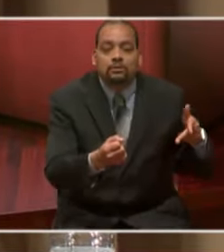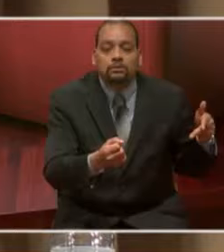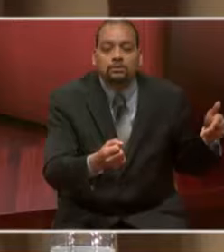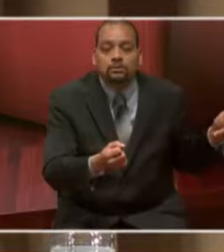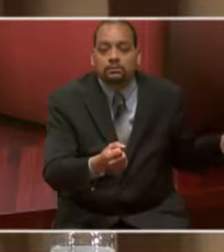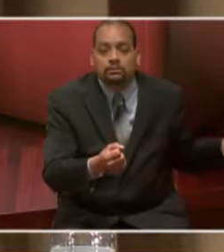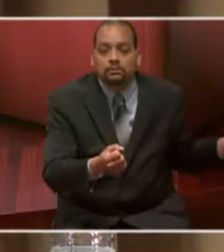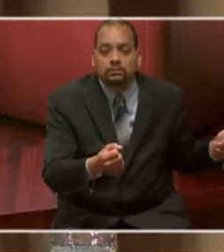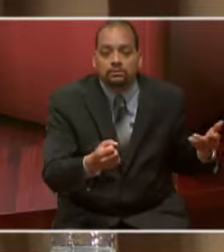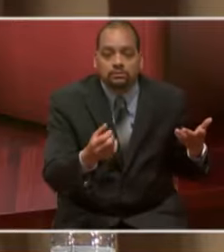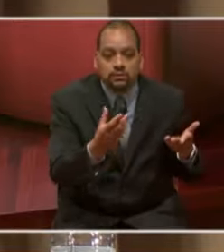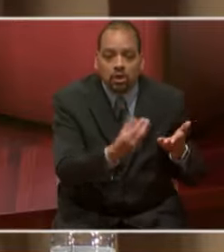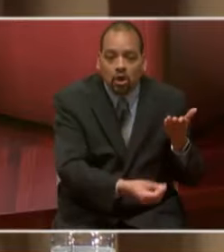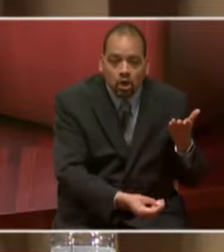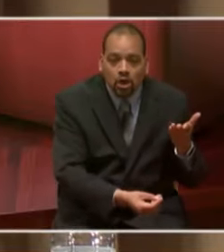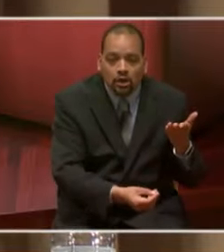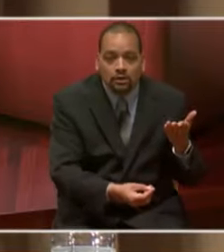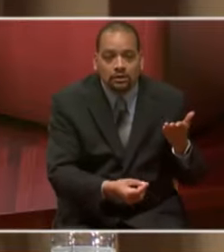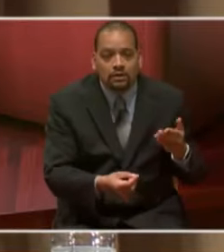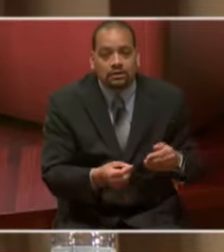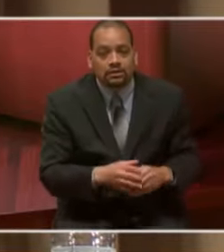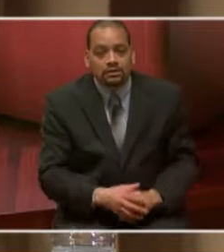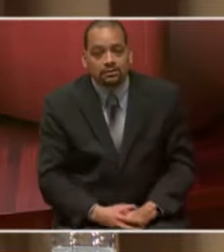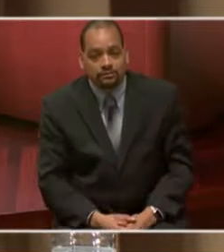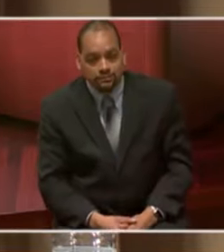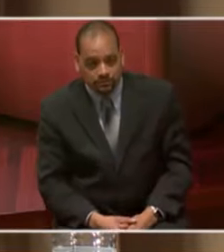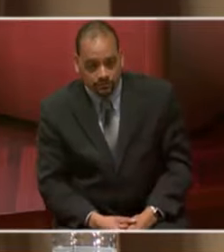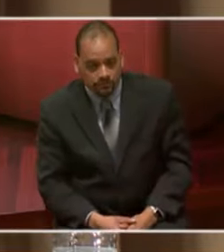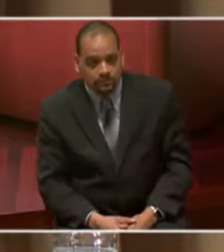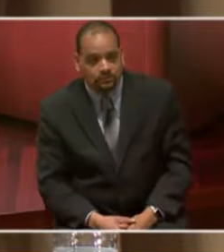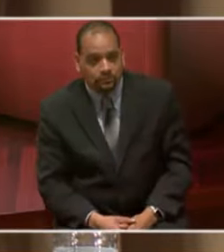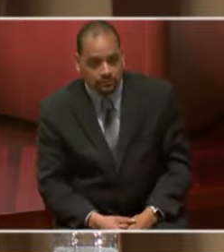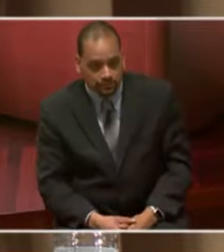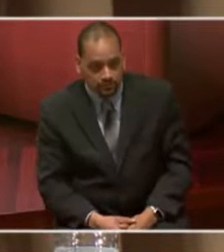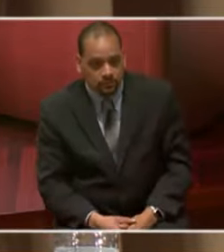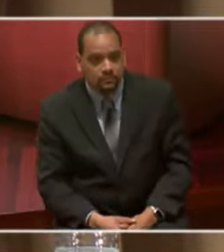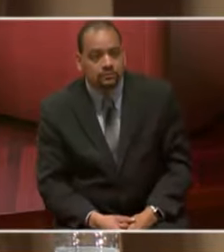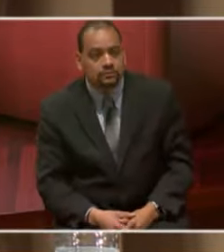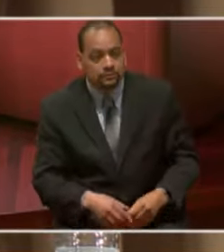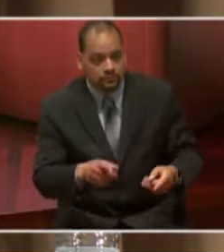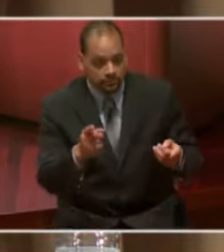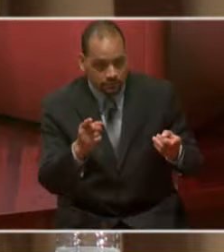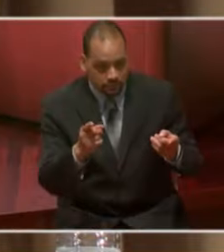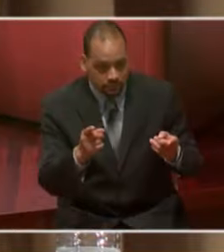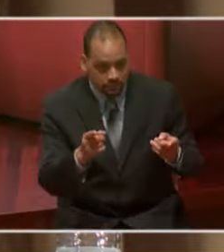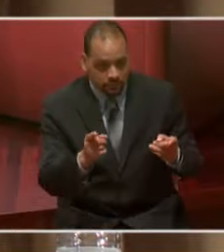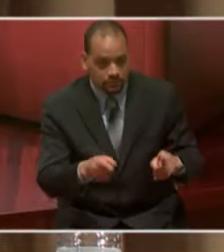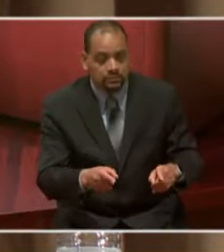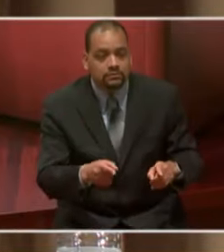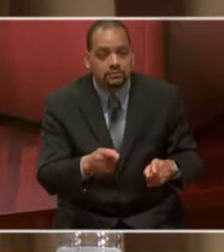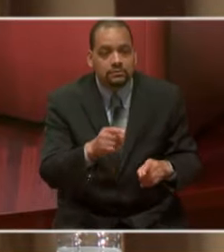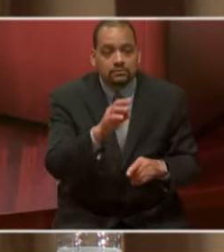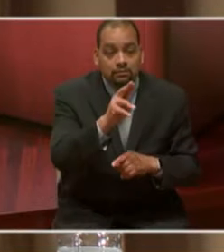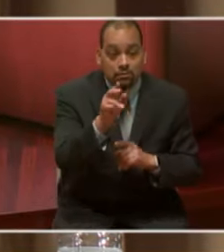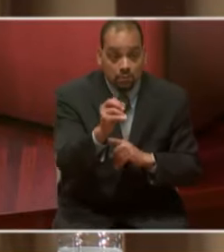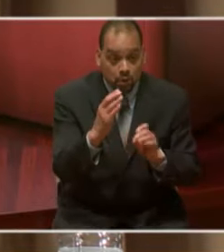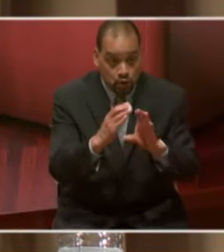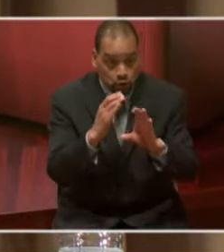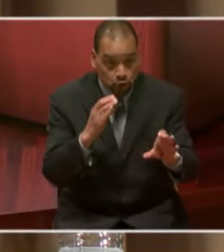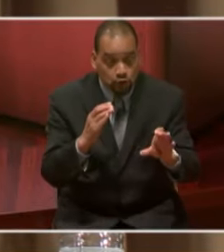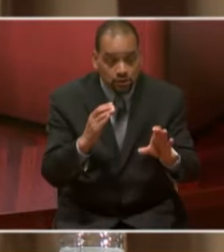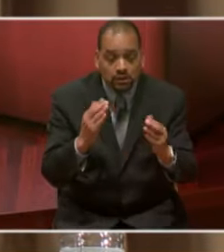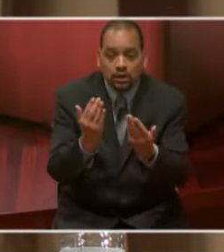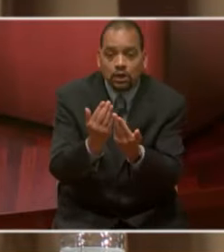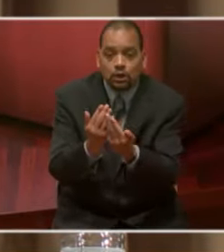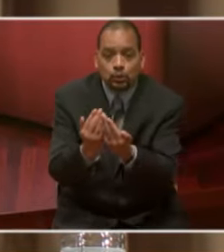sir. This is not your business." And while he was trying to communicate with them, someone in the mob walked up and hit him in the